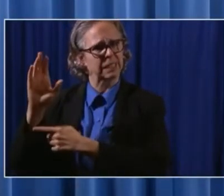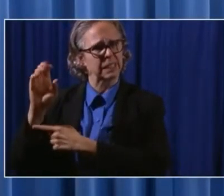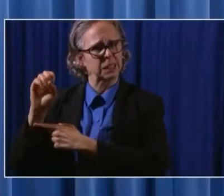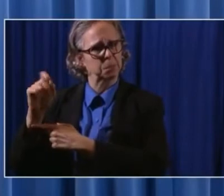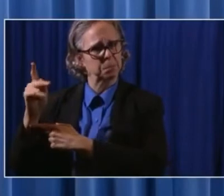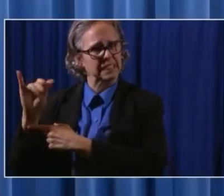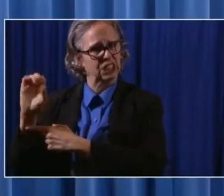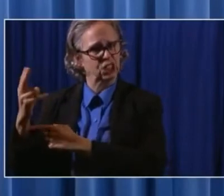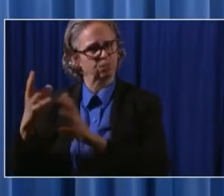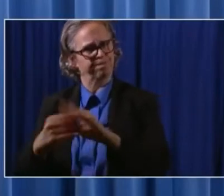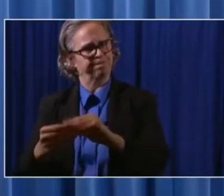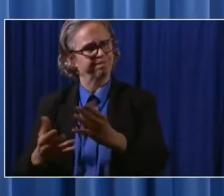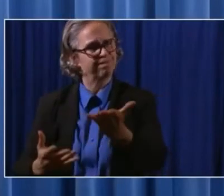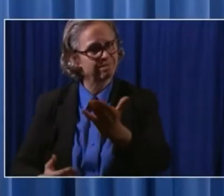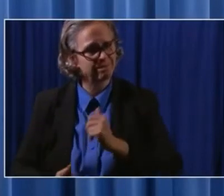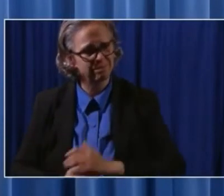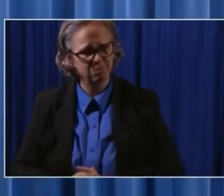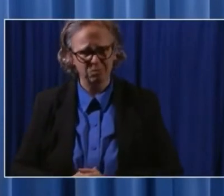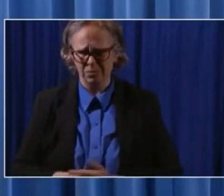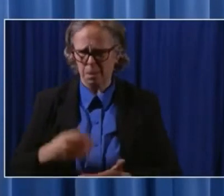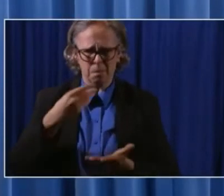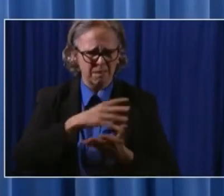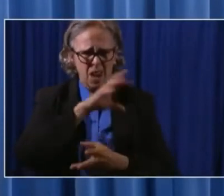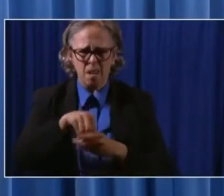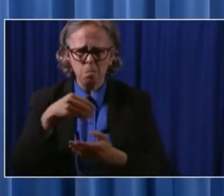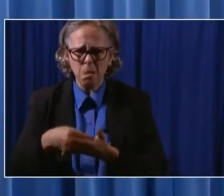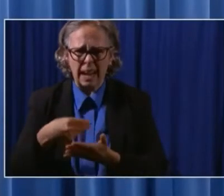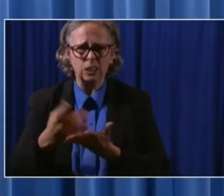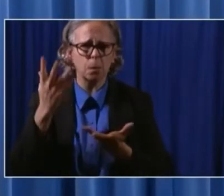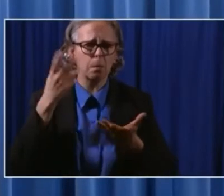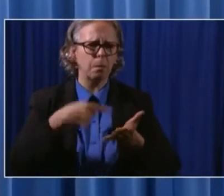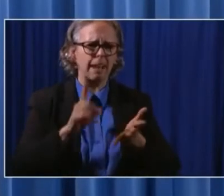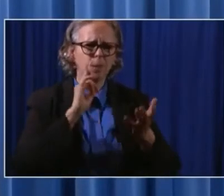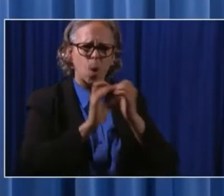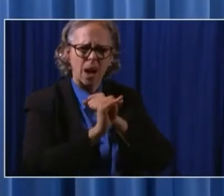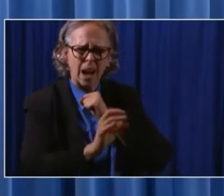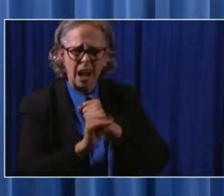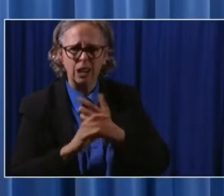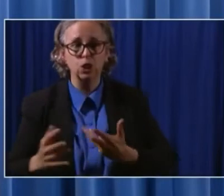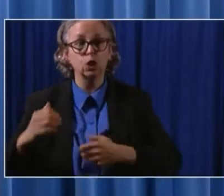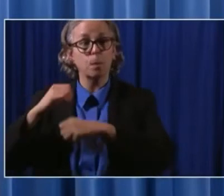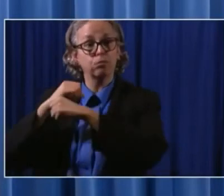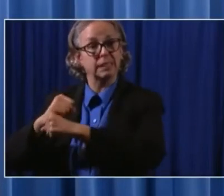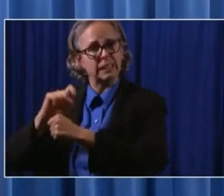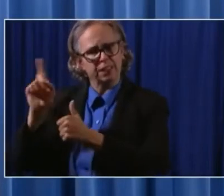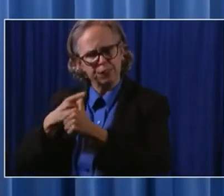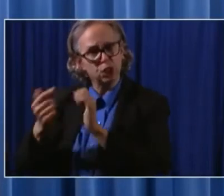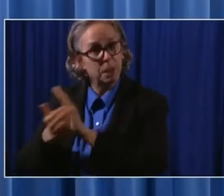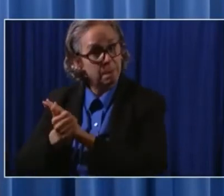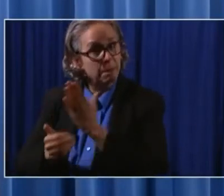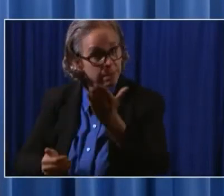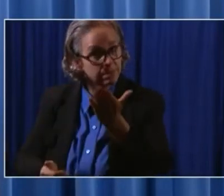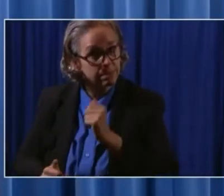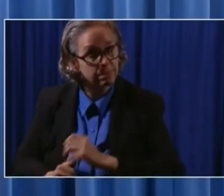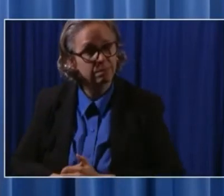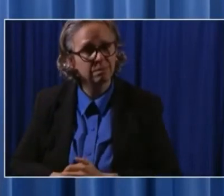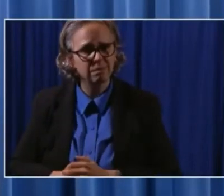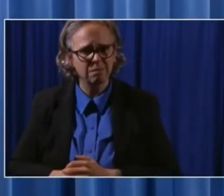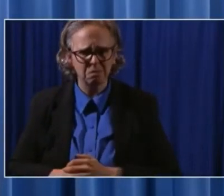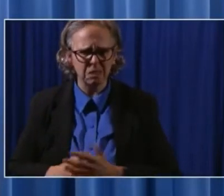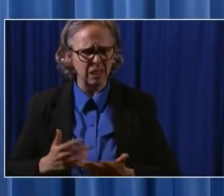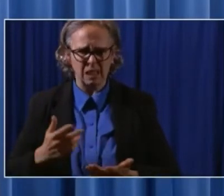by the Supreme Court of the country. But I think the legislature should look at this, maybe use